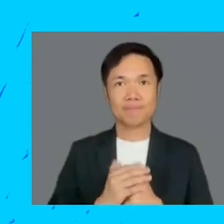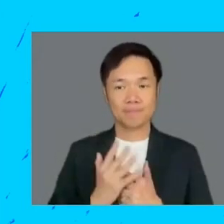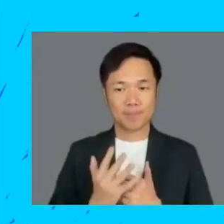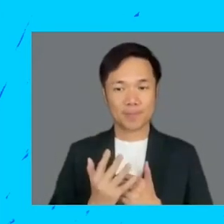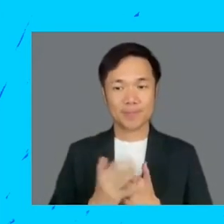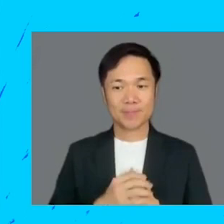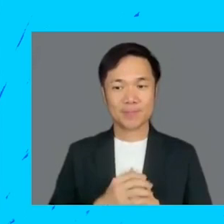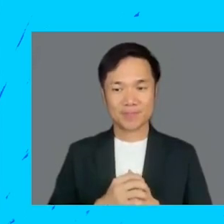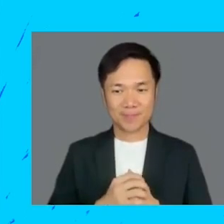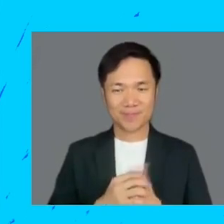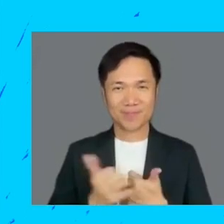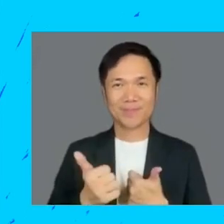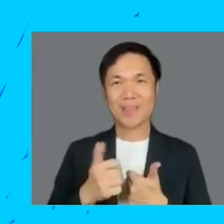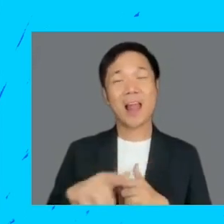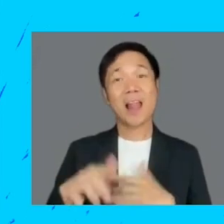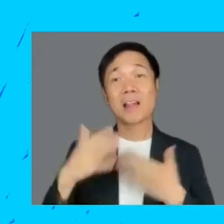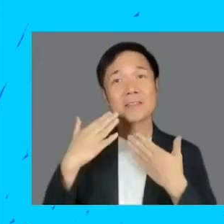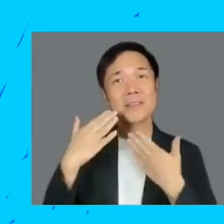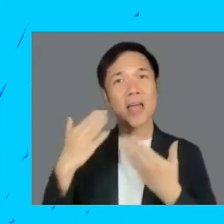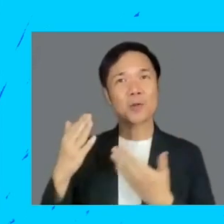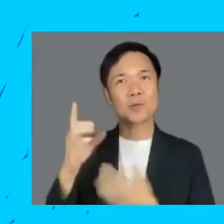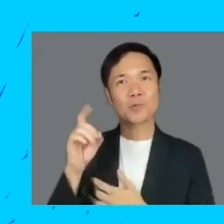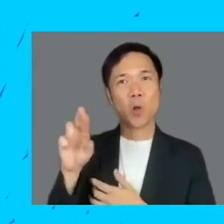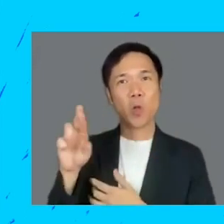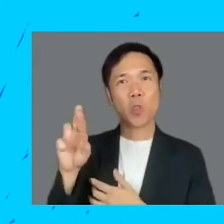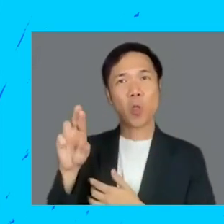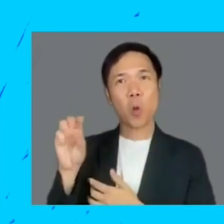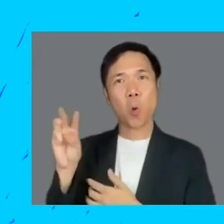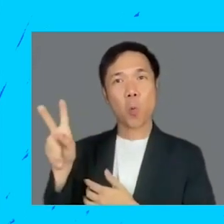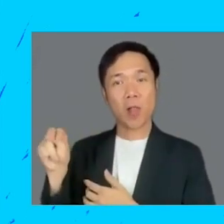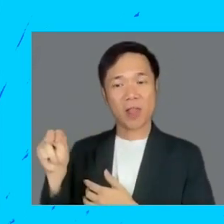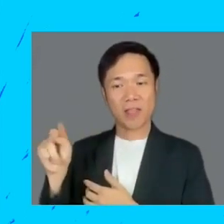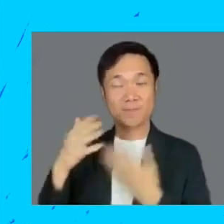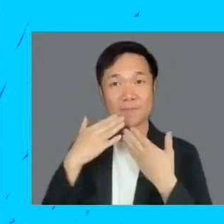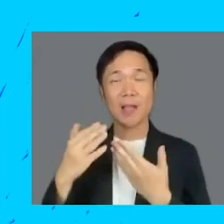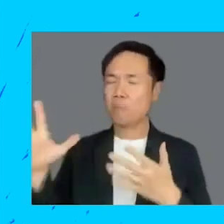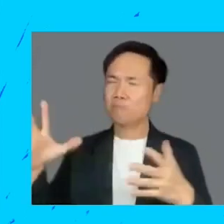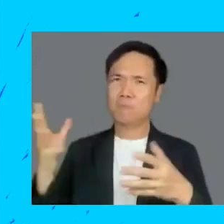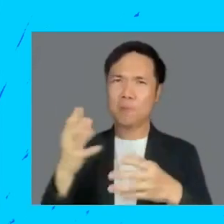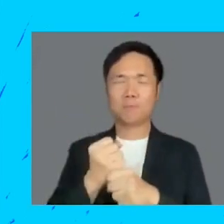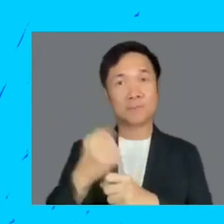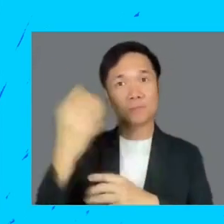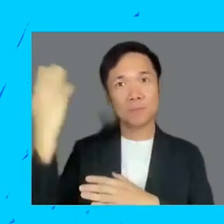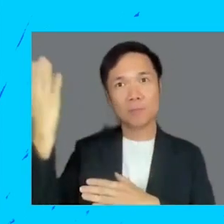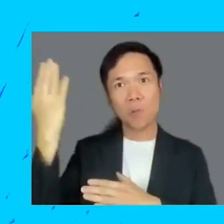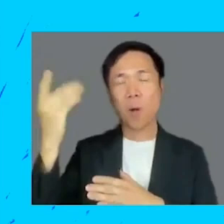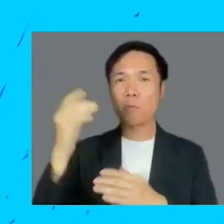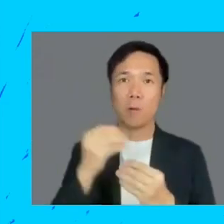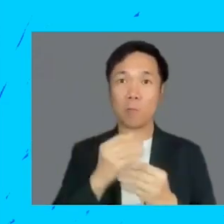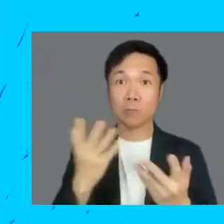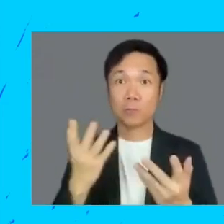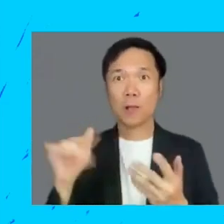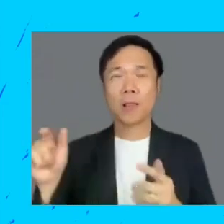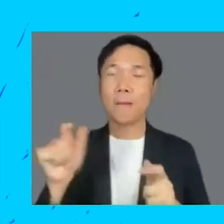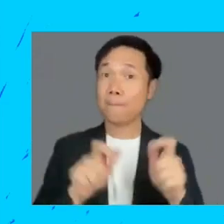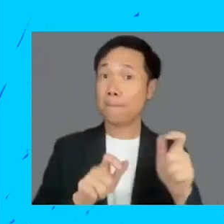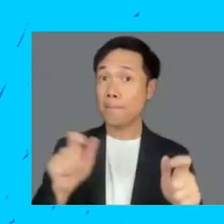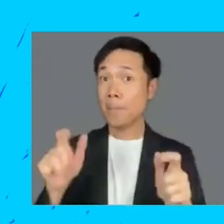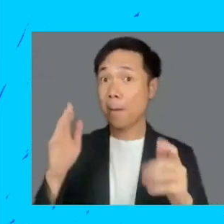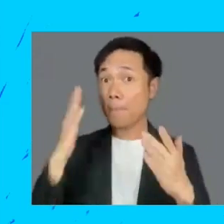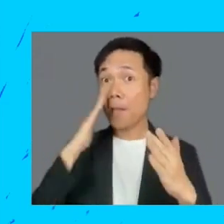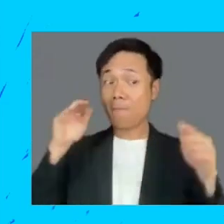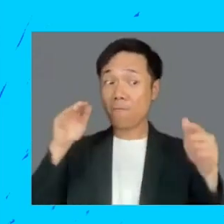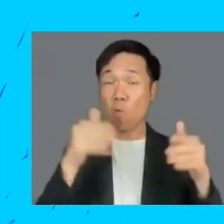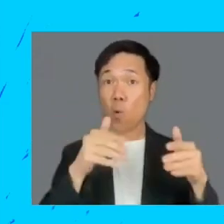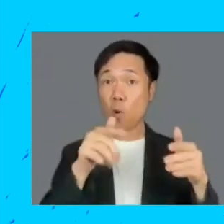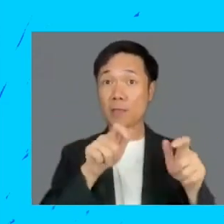Thank you so much, Dr. Owen. Dr. Owen sums up everything on making sure that young people have to be at the center